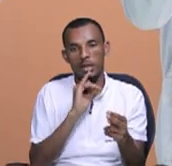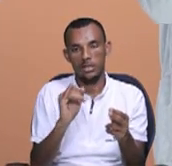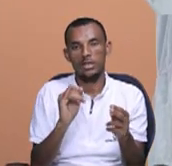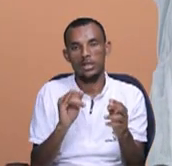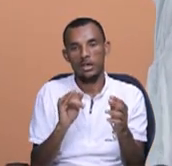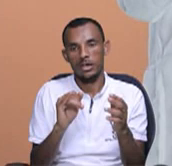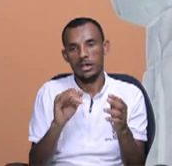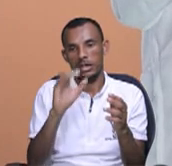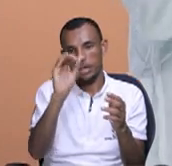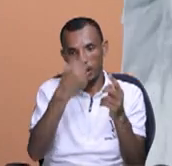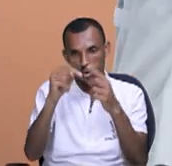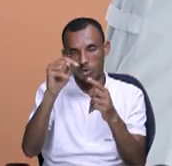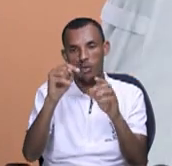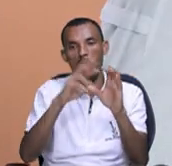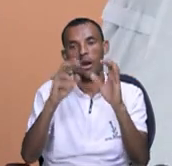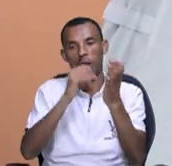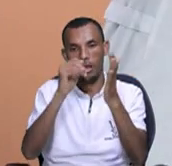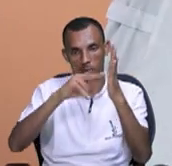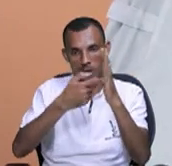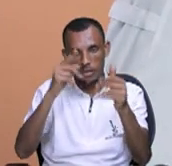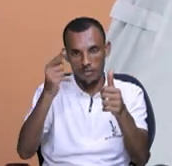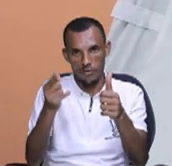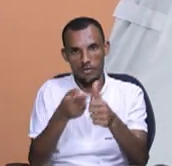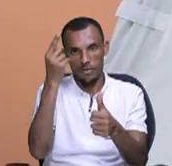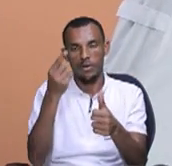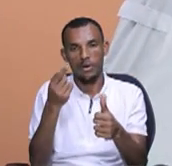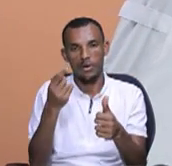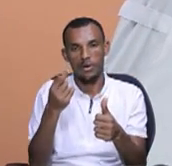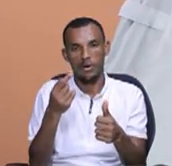radian degree to radian. This means the first one